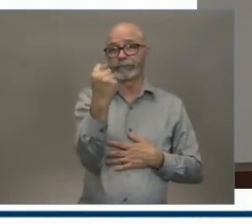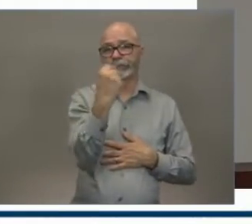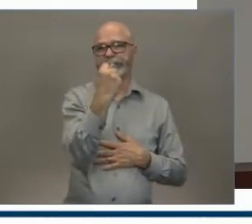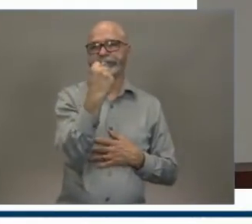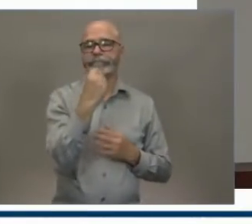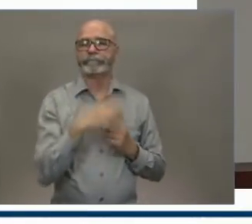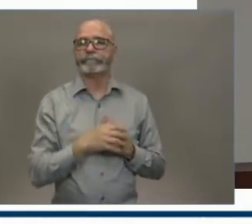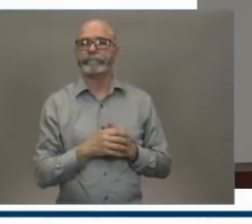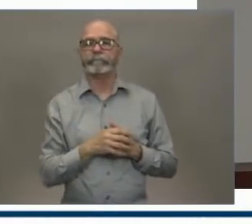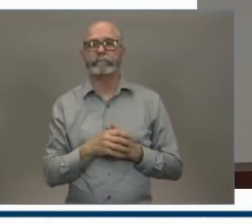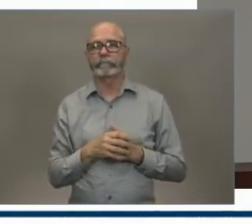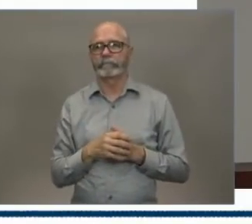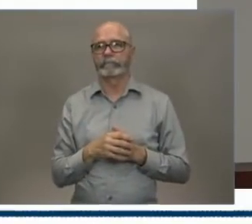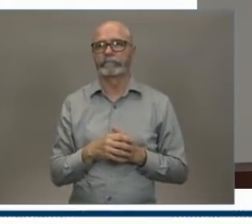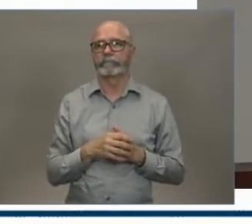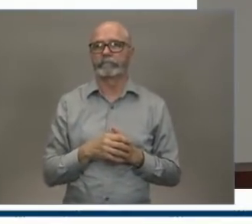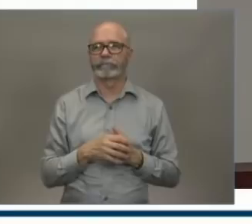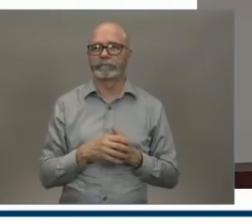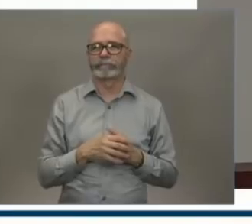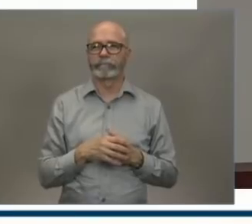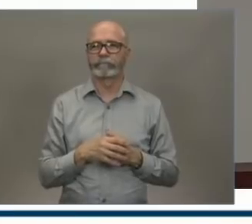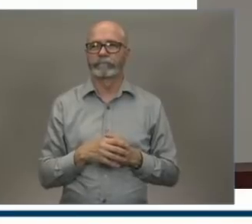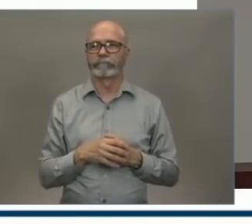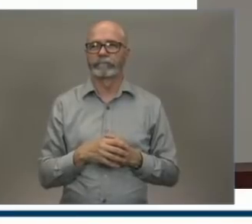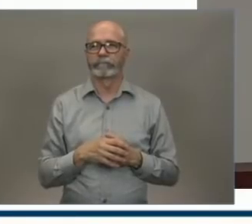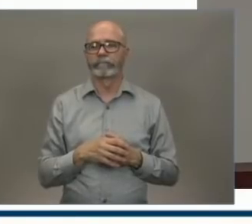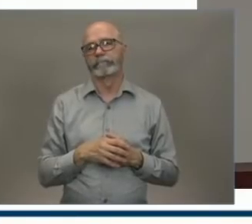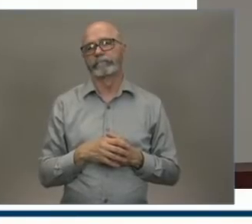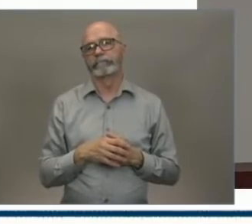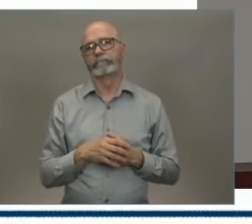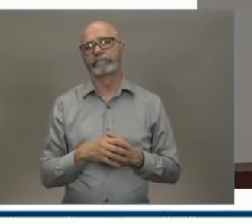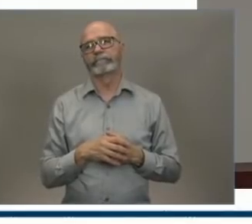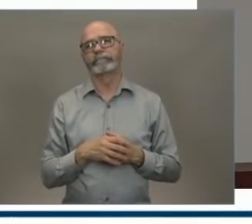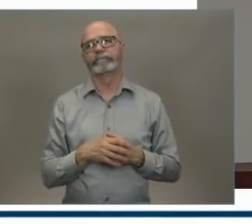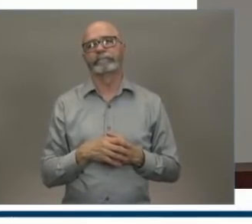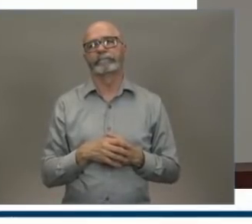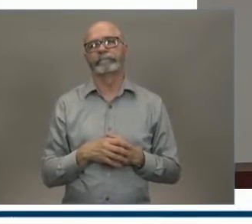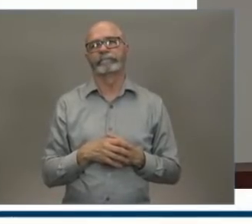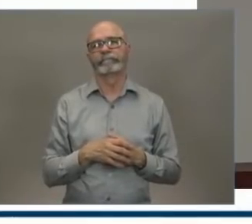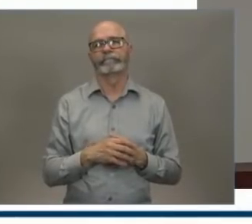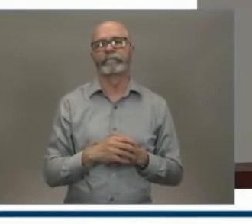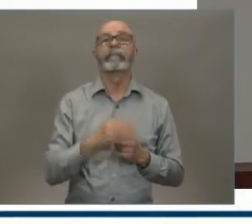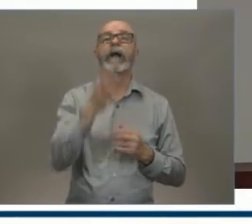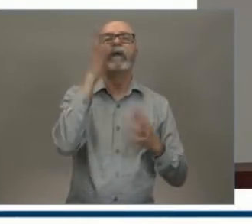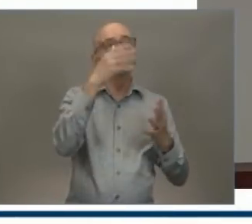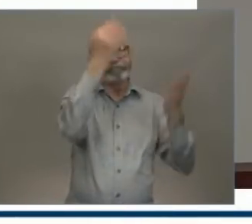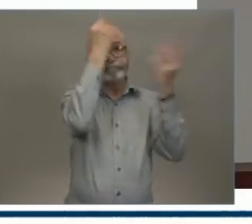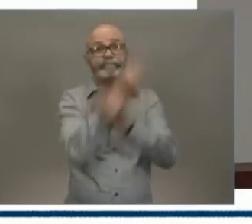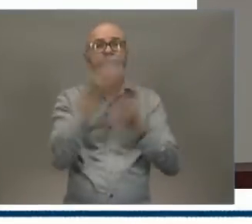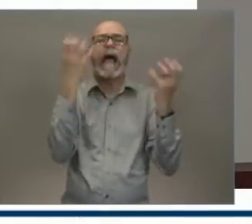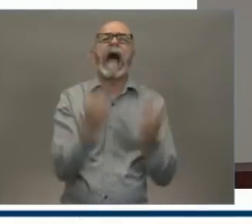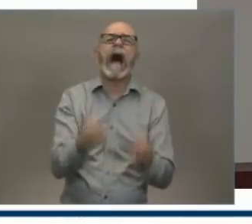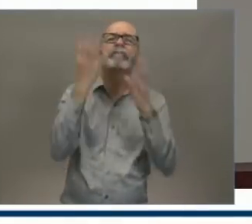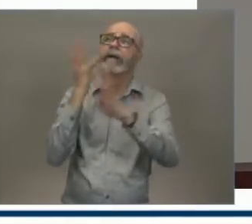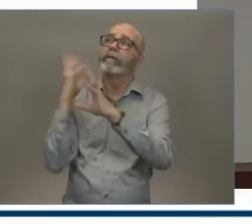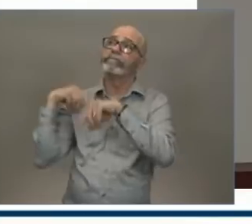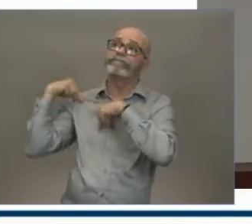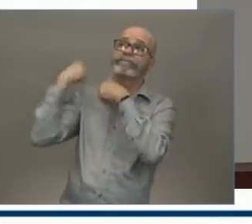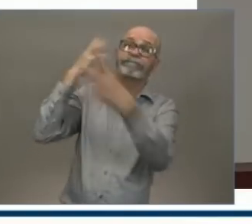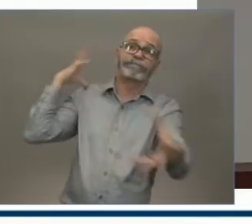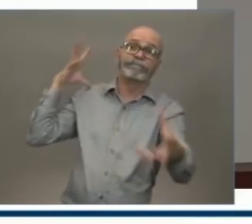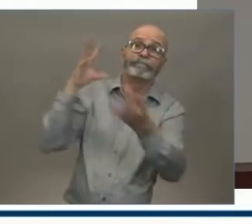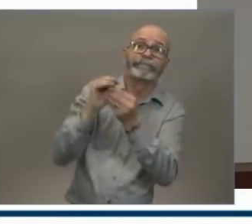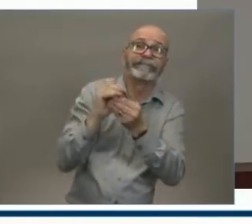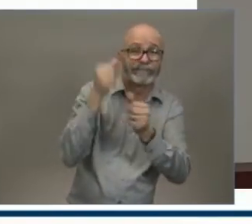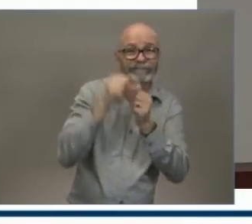last briefing we said we'd be increasing the frequency of our reporting on vaccine numbers. So last Tuesday we started reporting